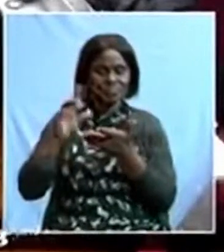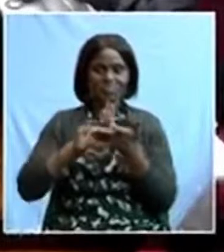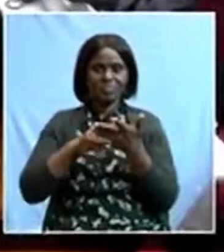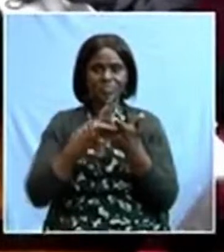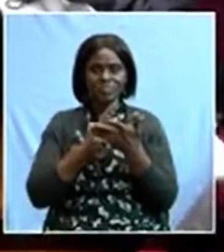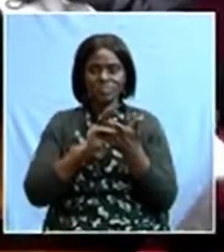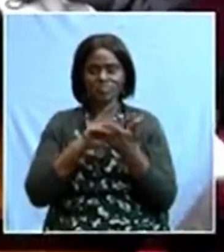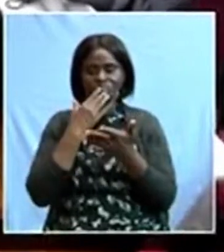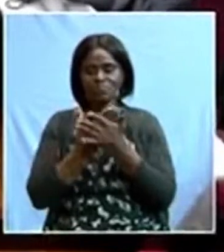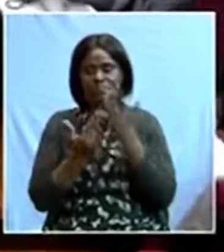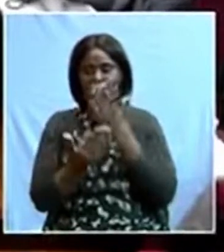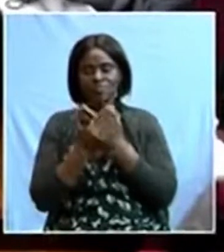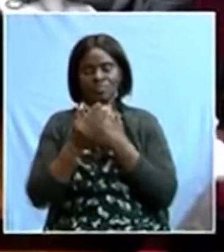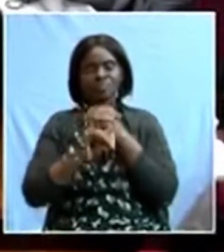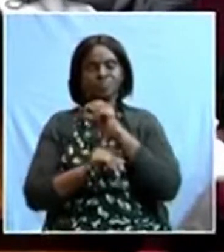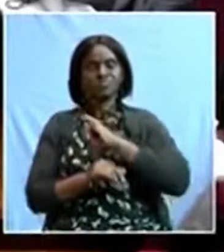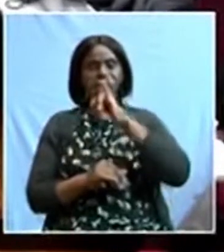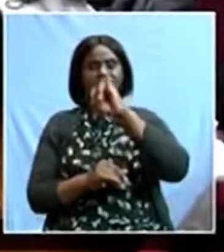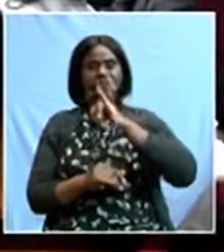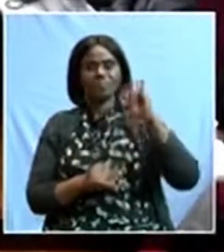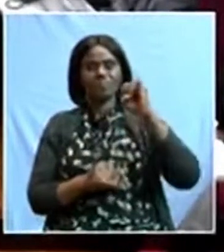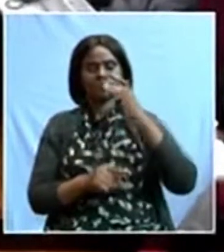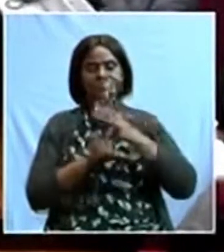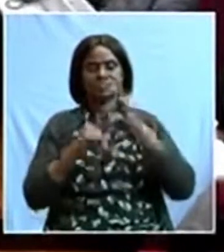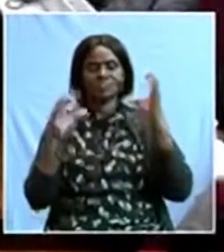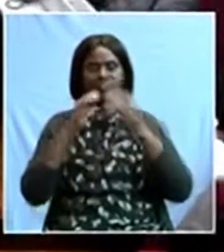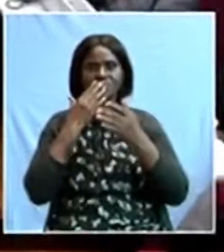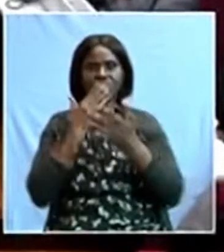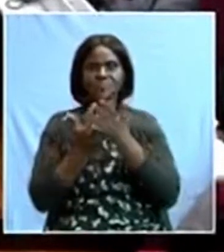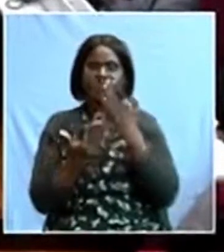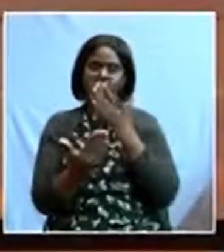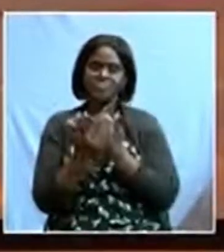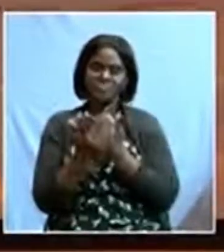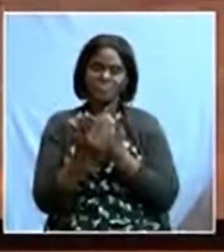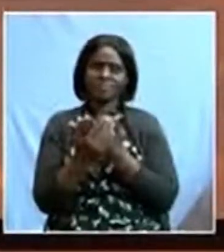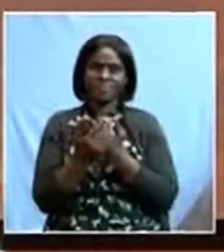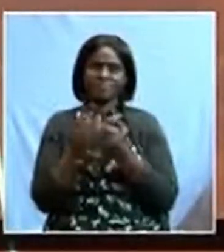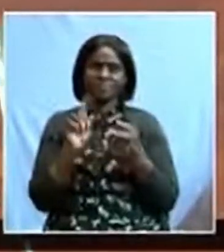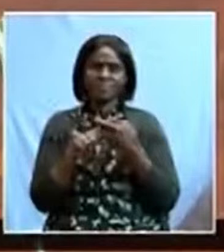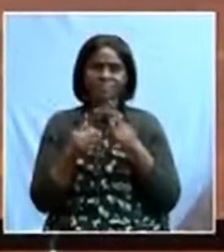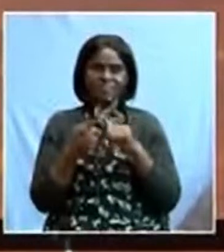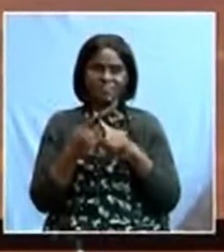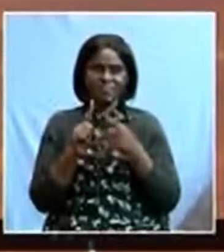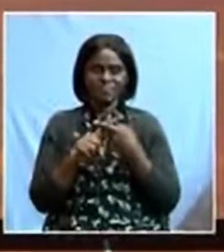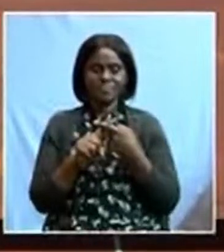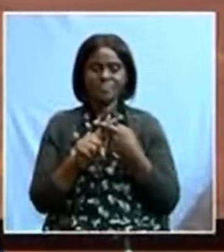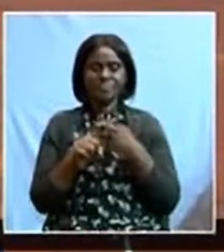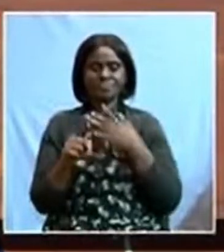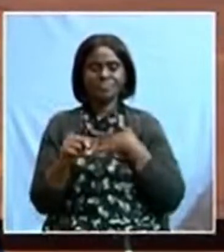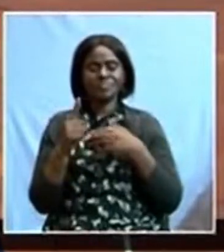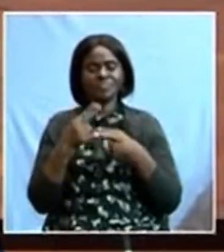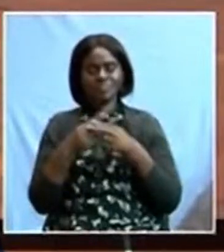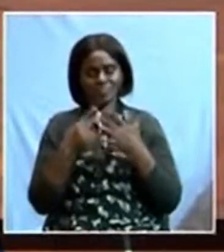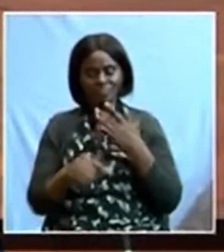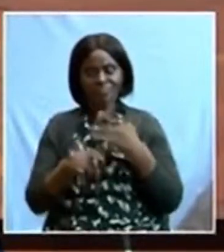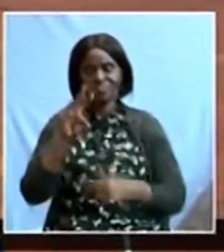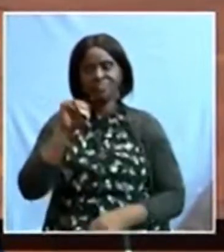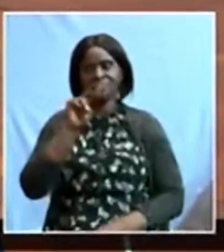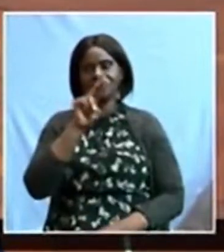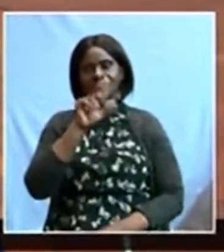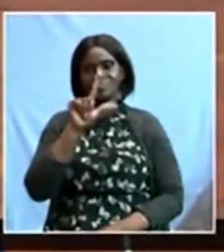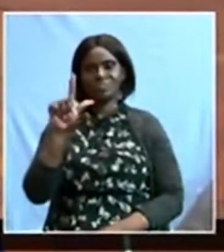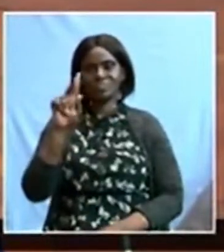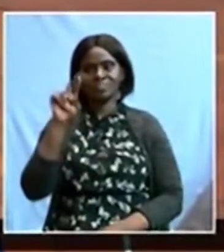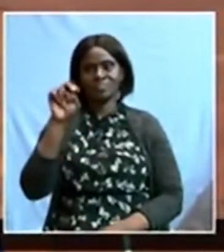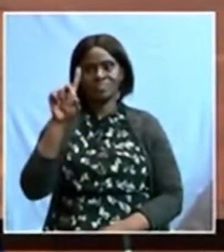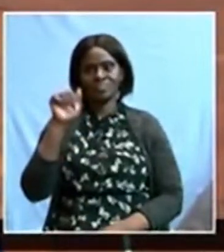witnesses. Itezhi Town Council, good morning. Morning, colleagues. My name is Mulunda Darius, Member of